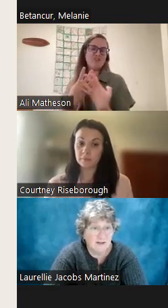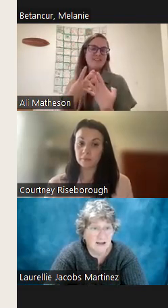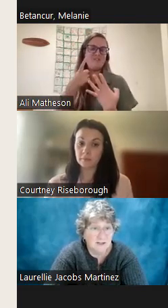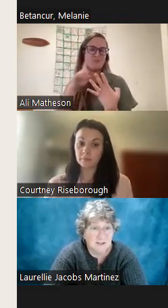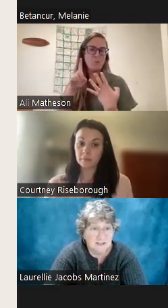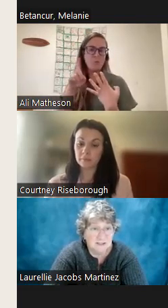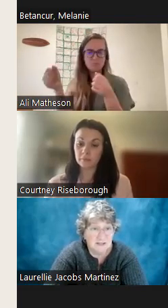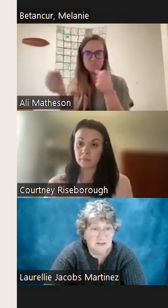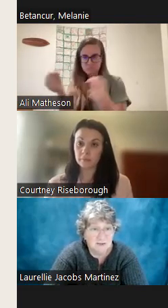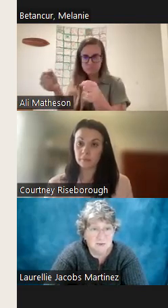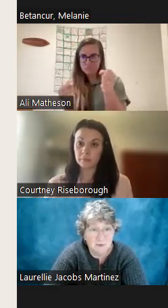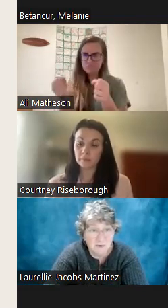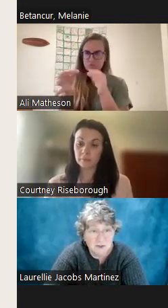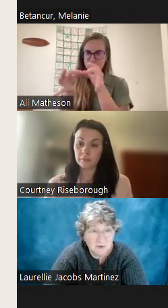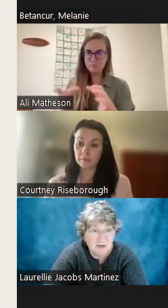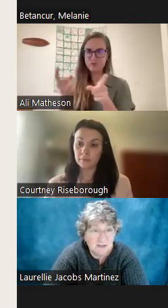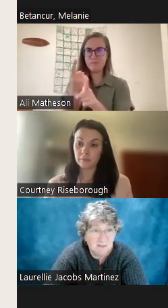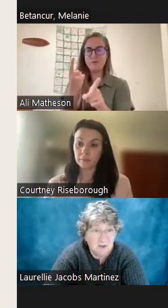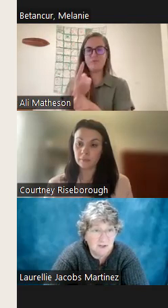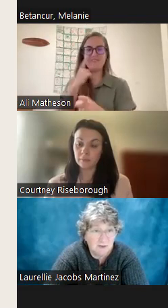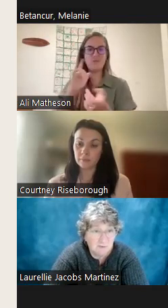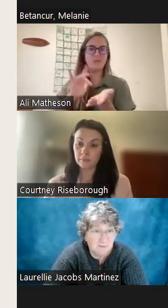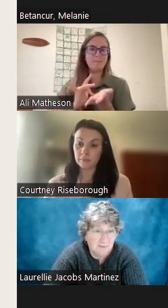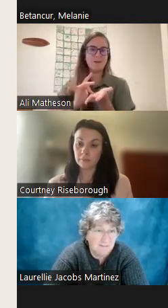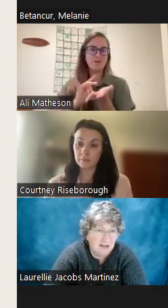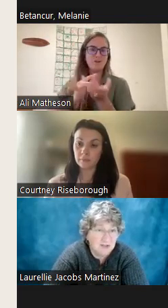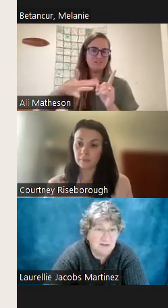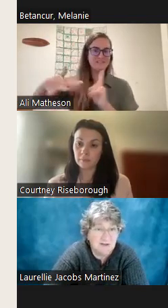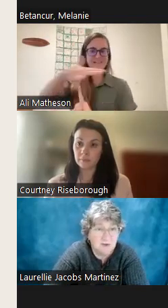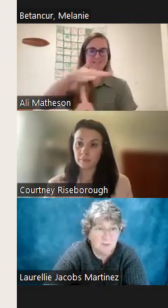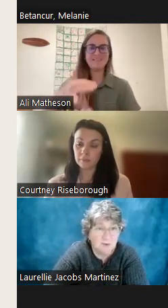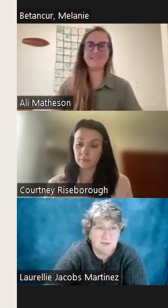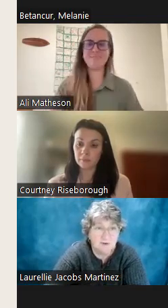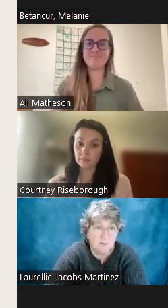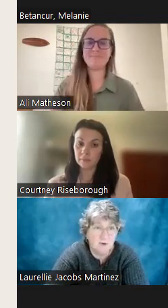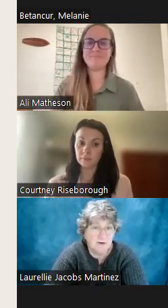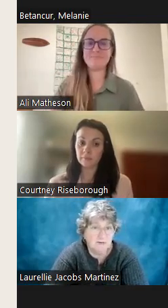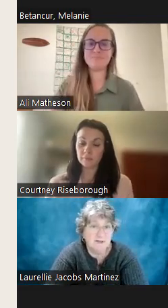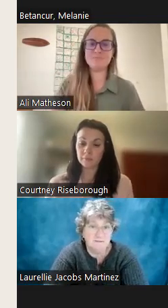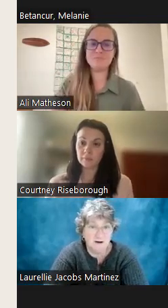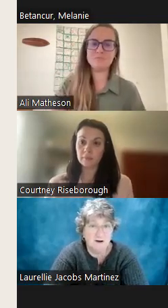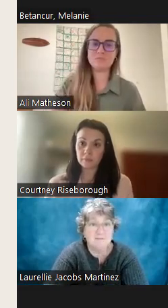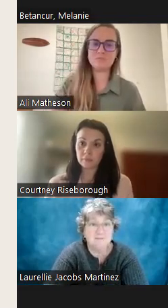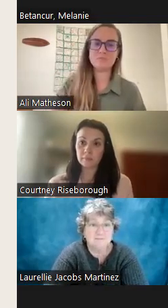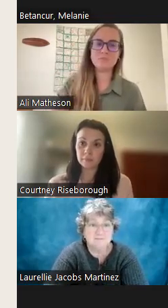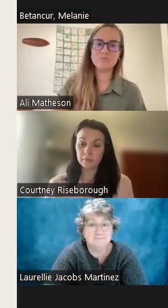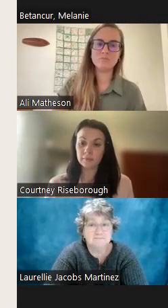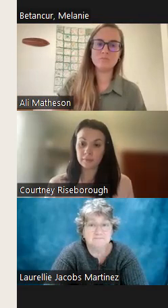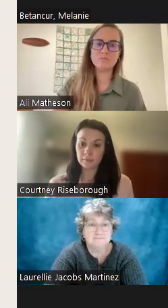A lot of agencies tend to, they screen to make sure that they're matching interpreters that are appropriate for the environment.